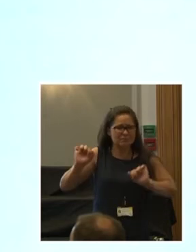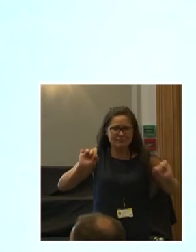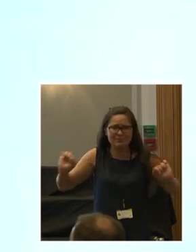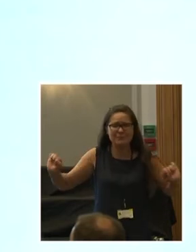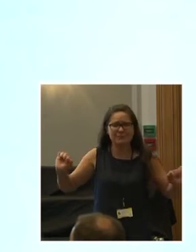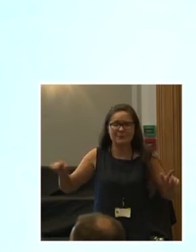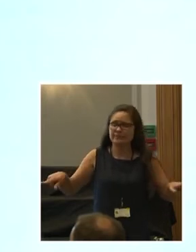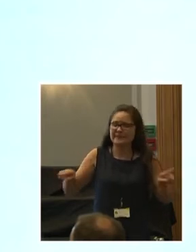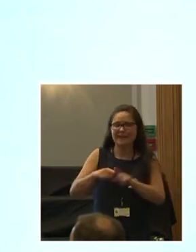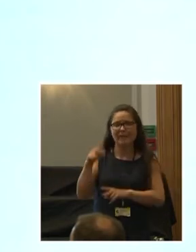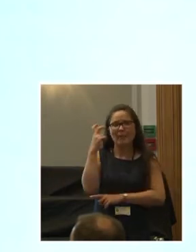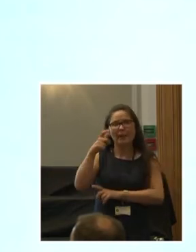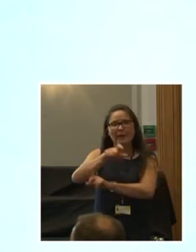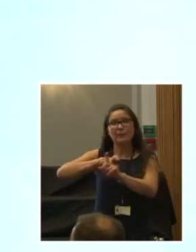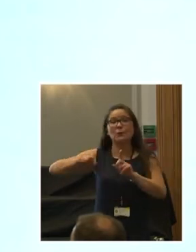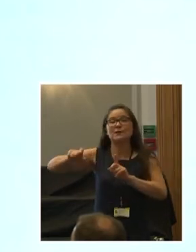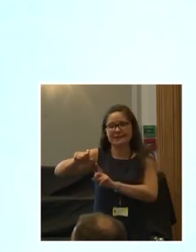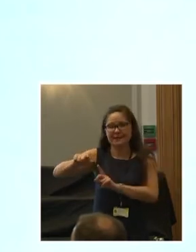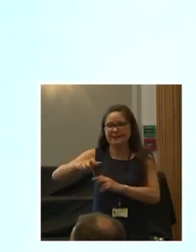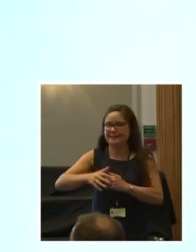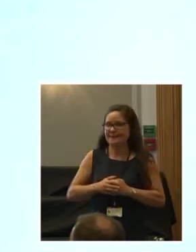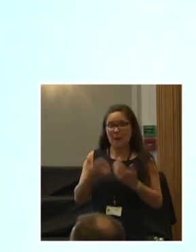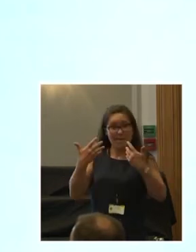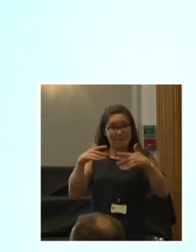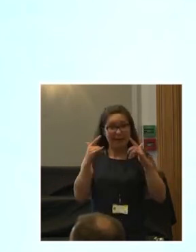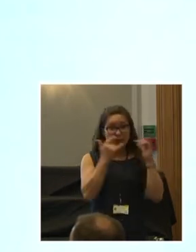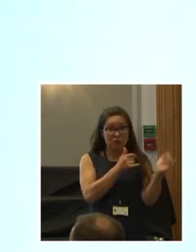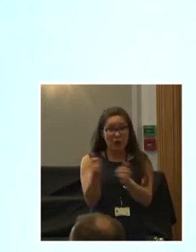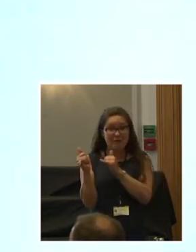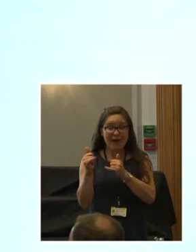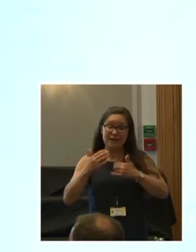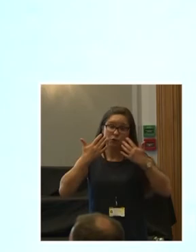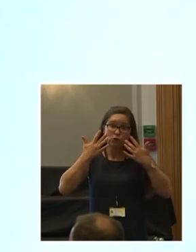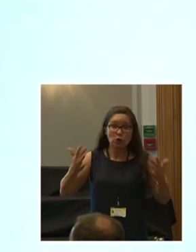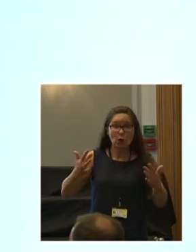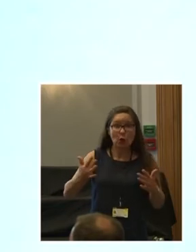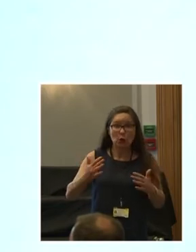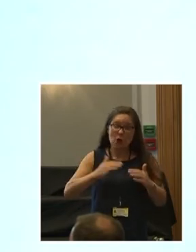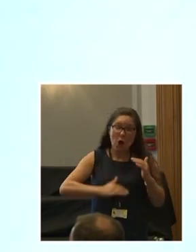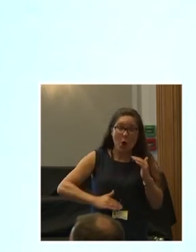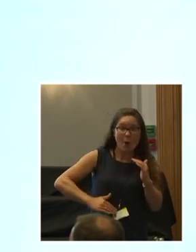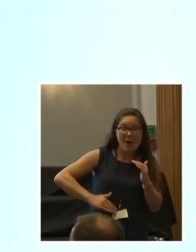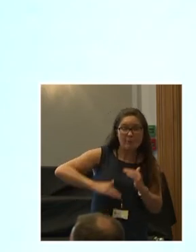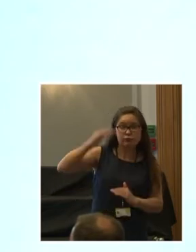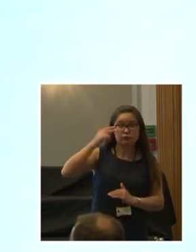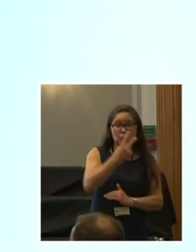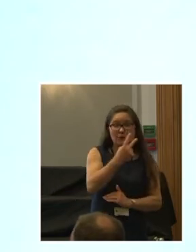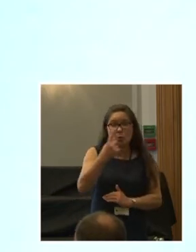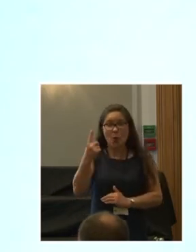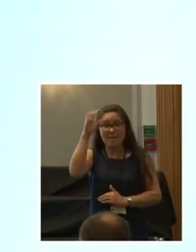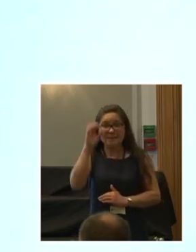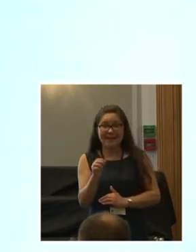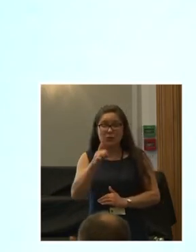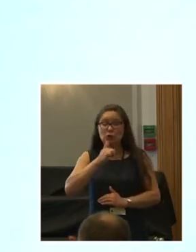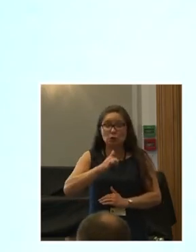community. Our latest survey showed an upsurge of 21% of respondents making use of